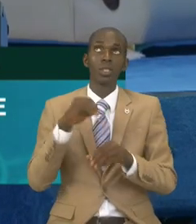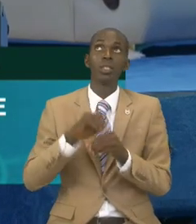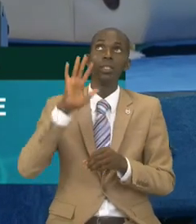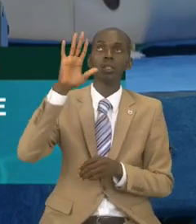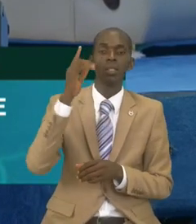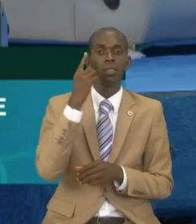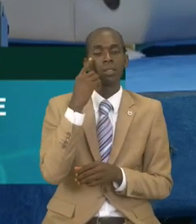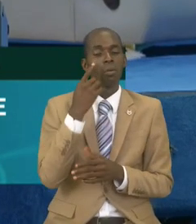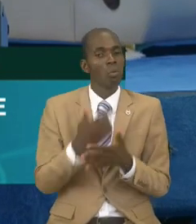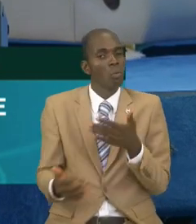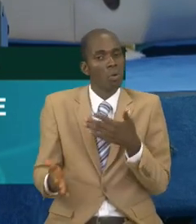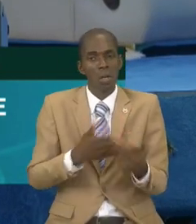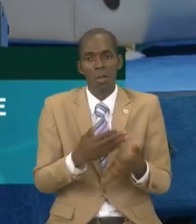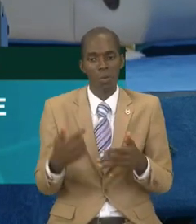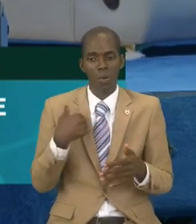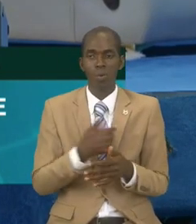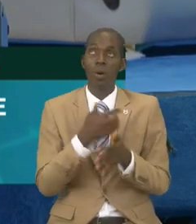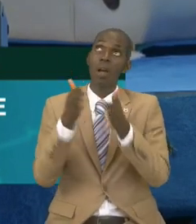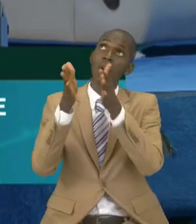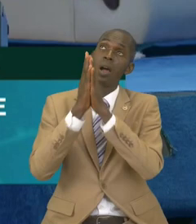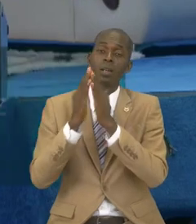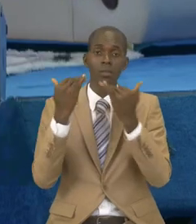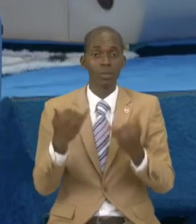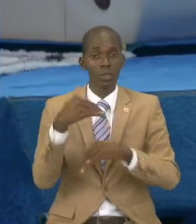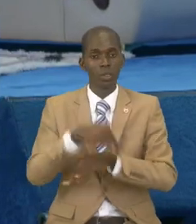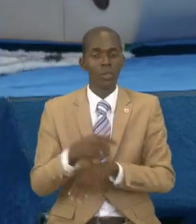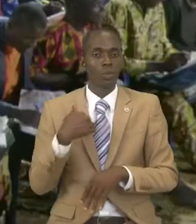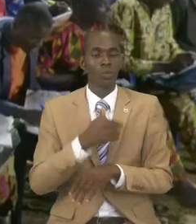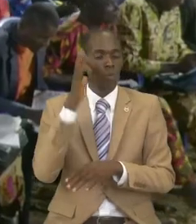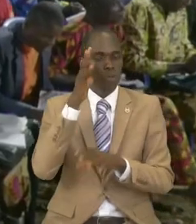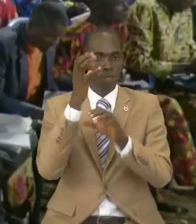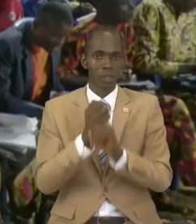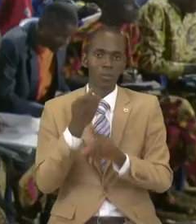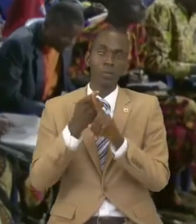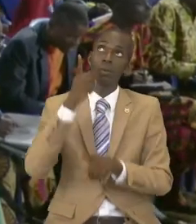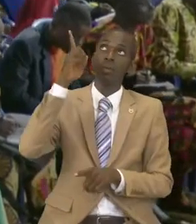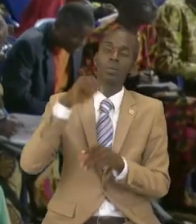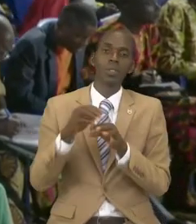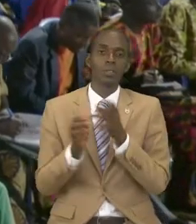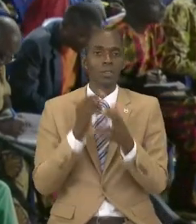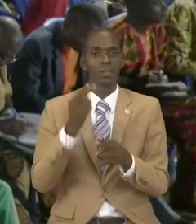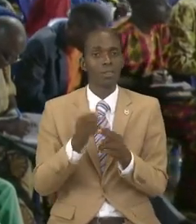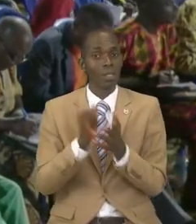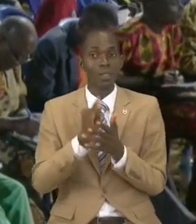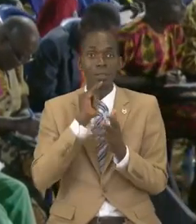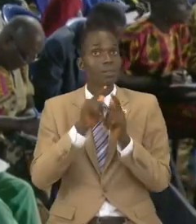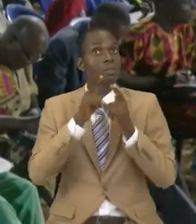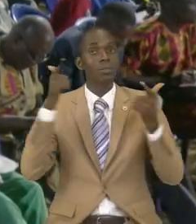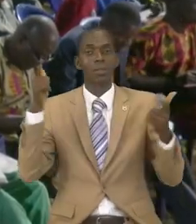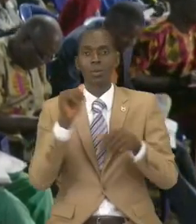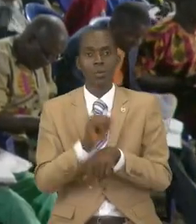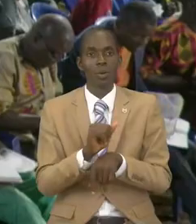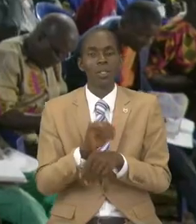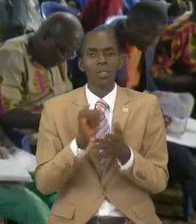Whatsoever we ask tonight, we'll receive of him. That's exploit. That any miracle you